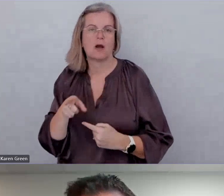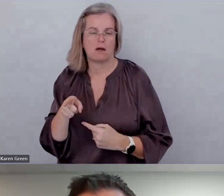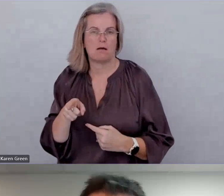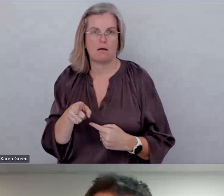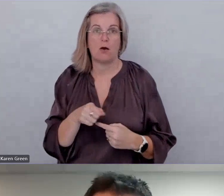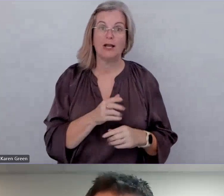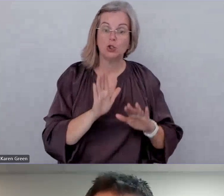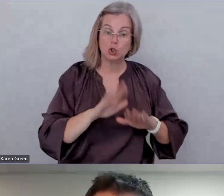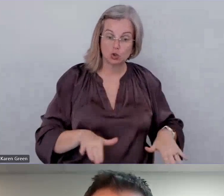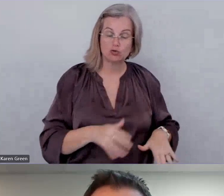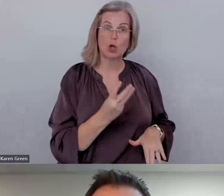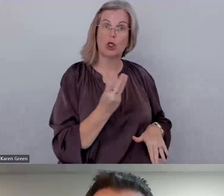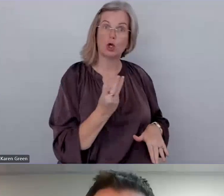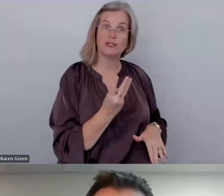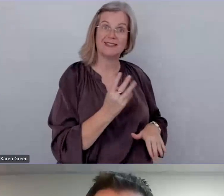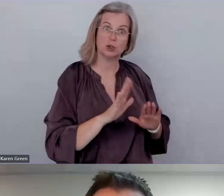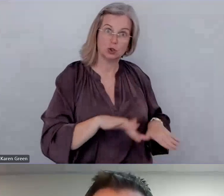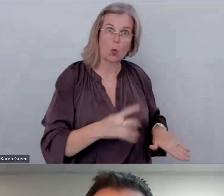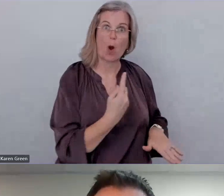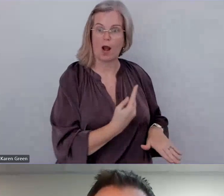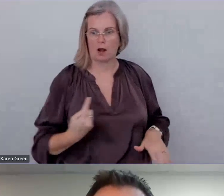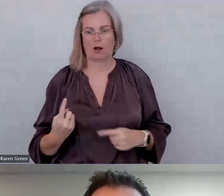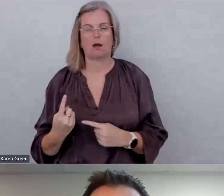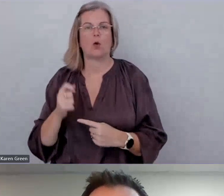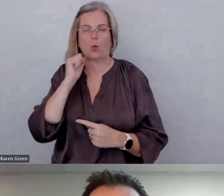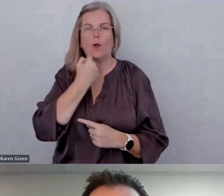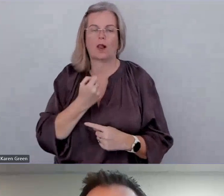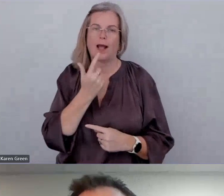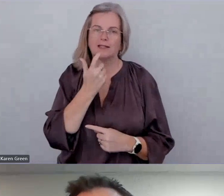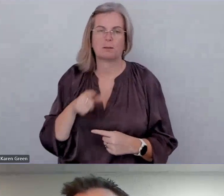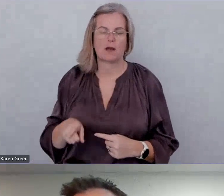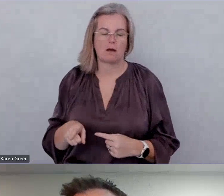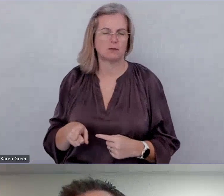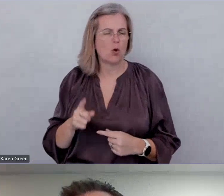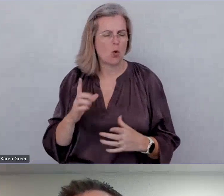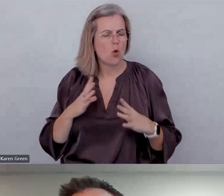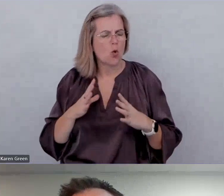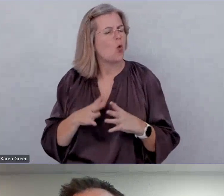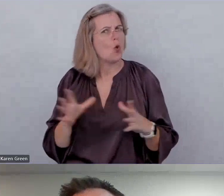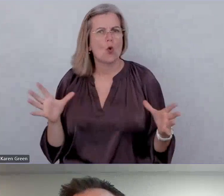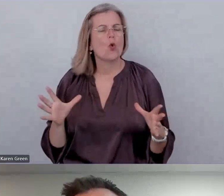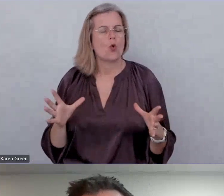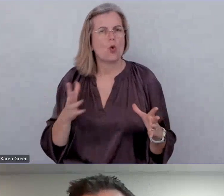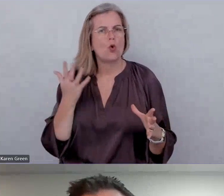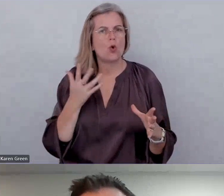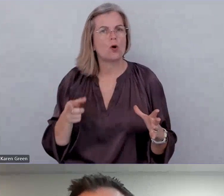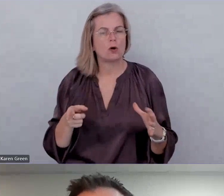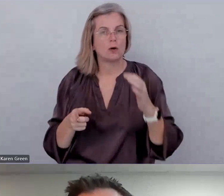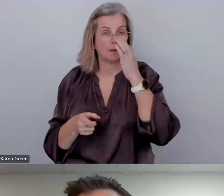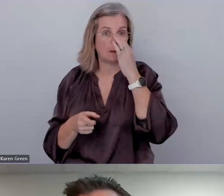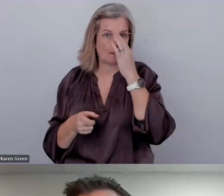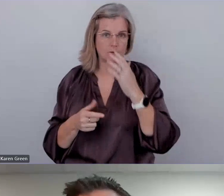potentially vulnerable to repeated respiratory infection. And as I touched on in my talk, there are thousands